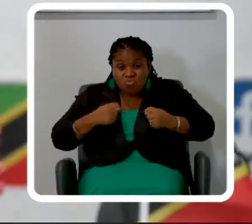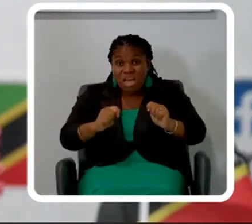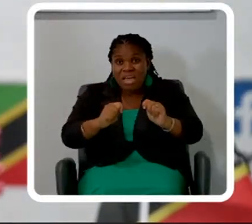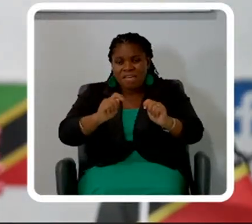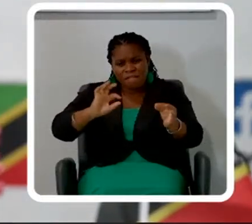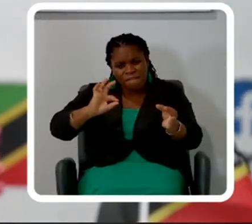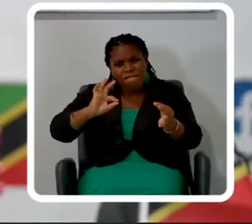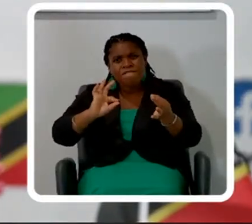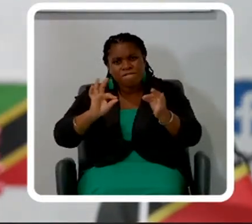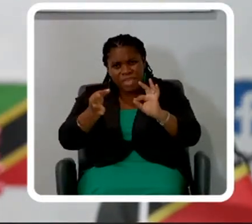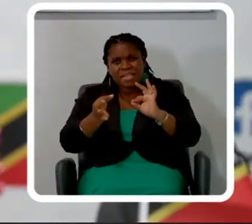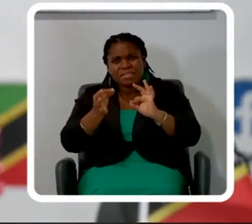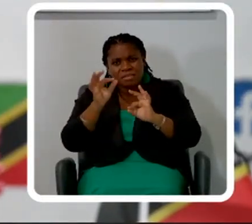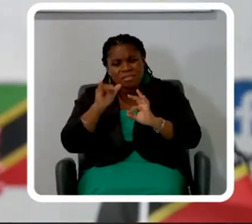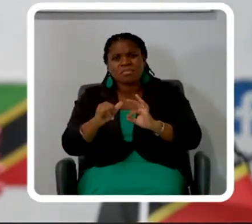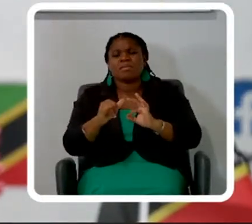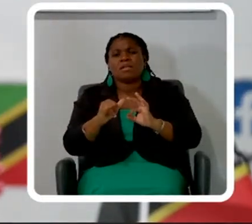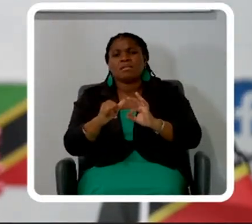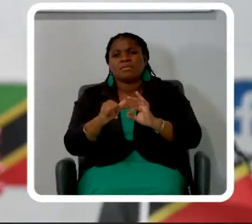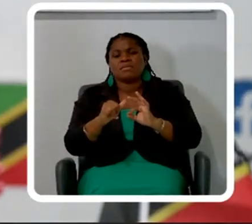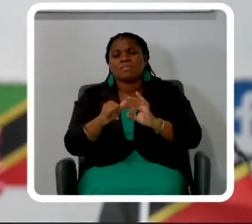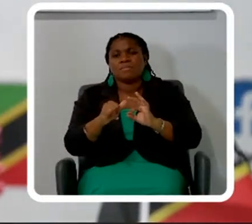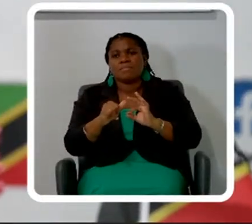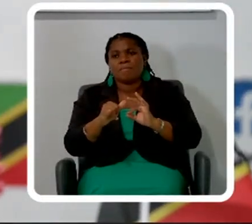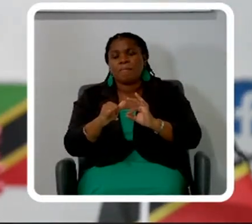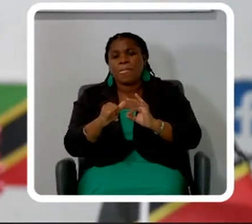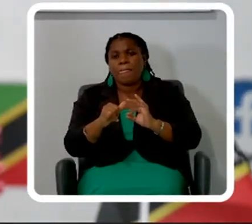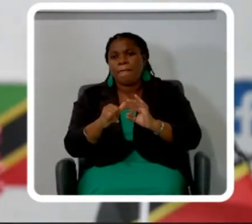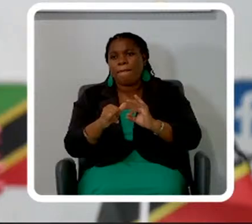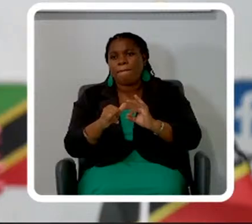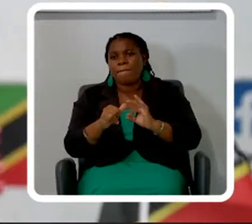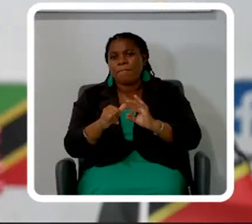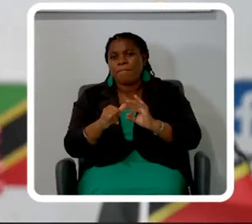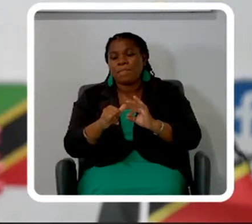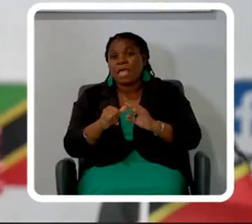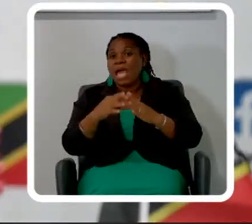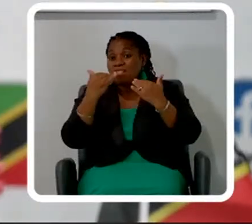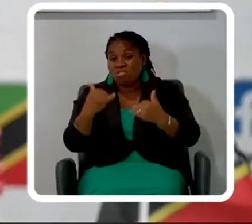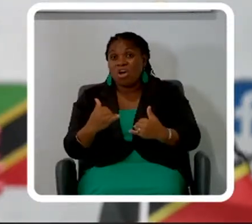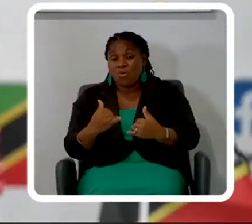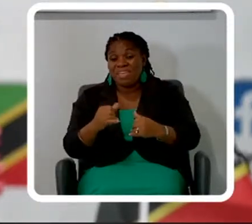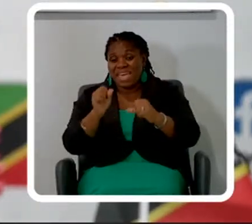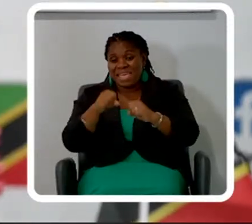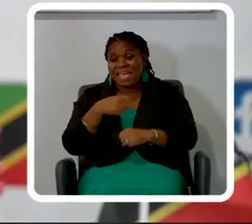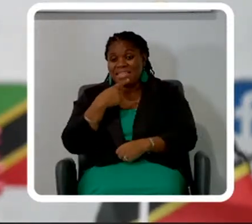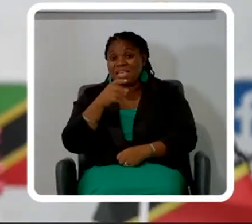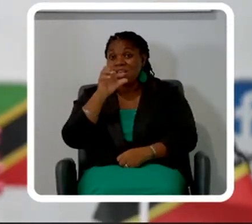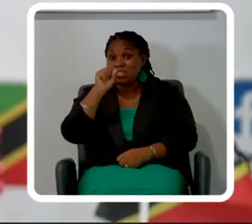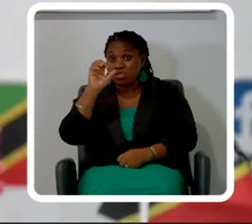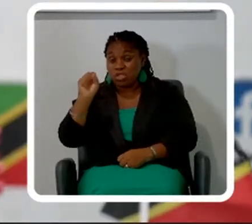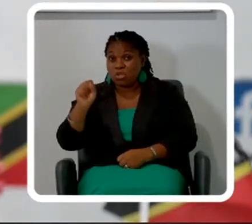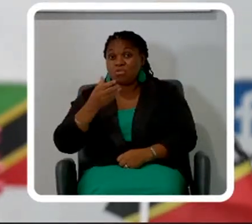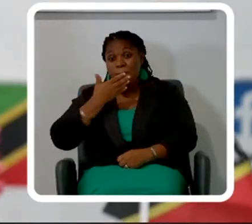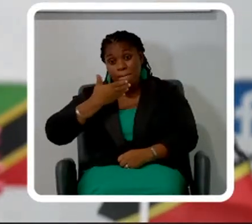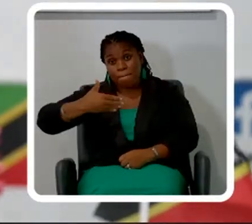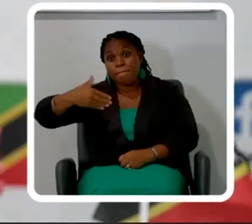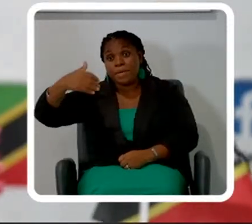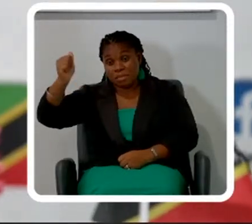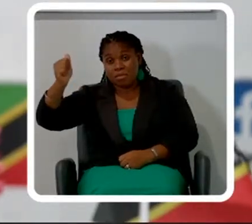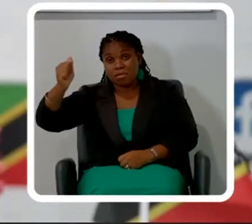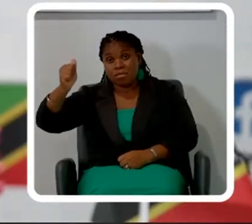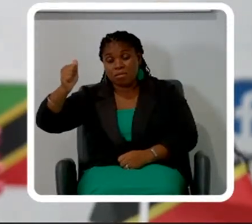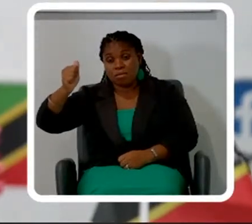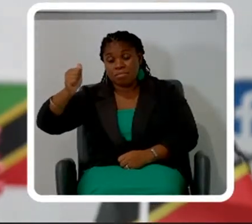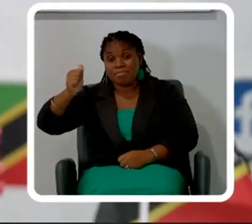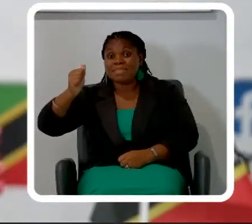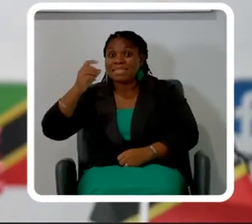correct. I'm happy that the Social Security is in a much better position right now. The development bank is